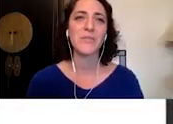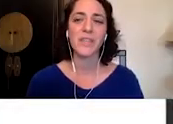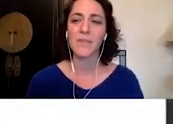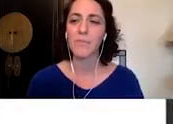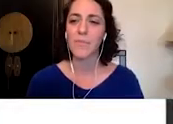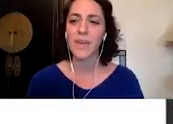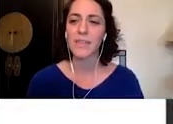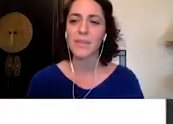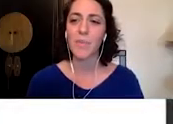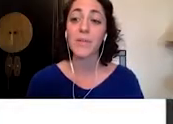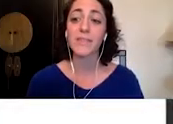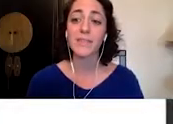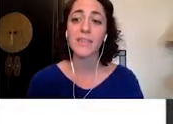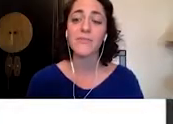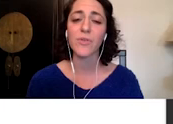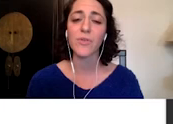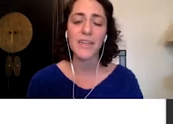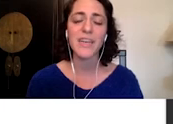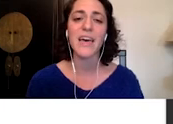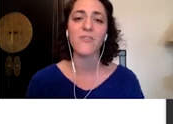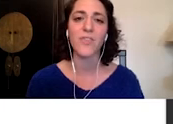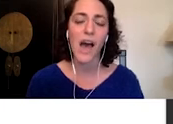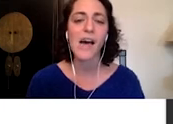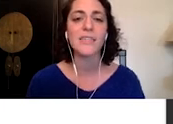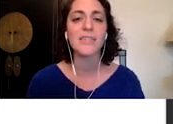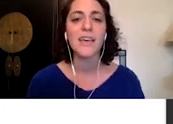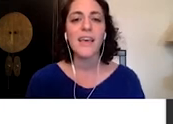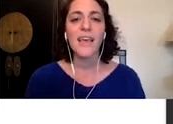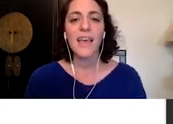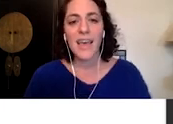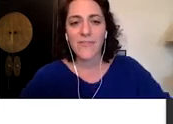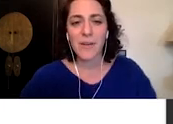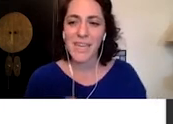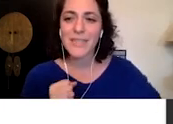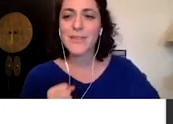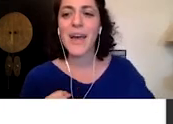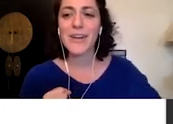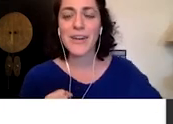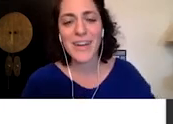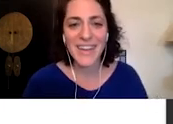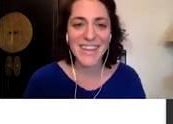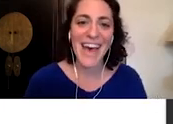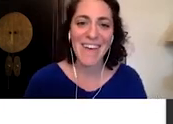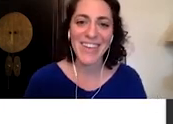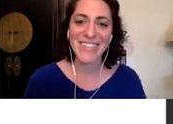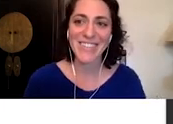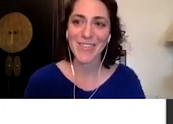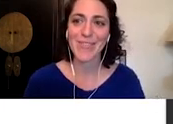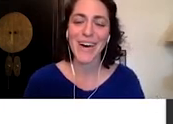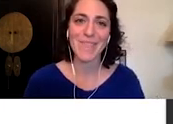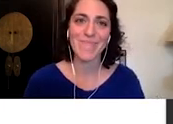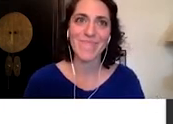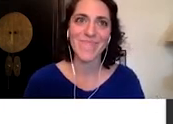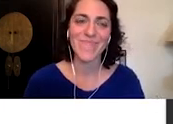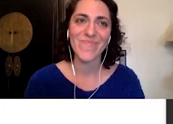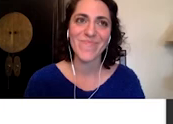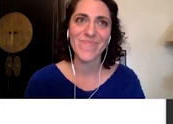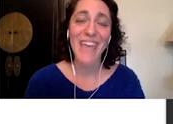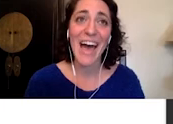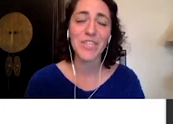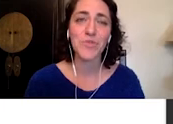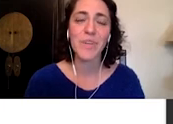just feel like it's a really, it's an important scene for Wanda and for us and for me as a writer and having to, um,